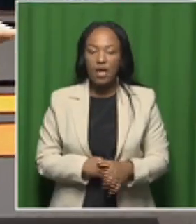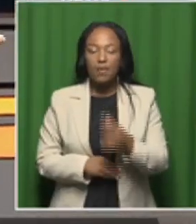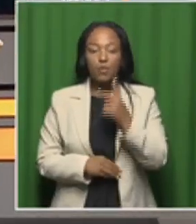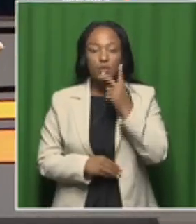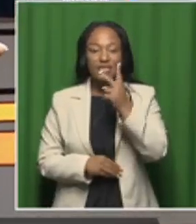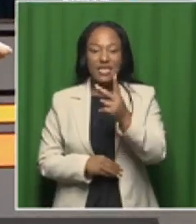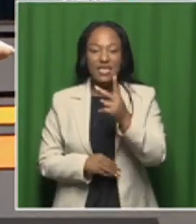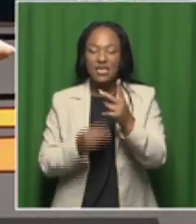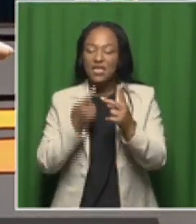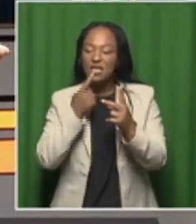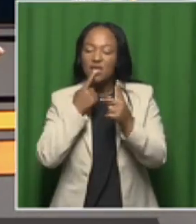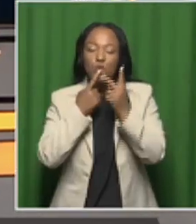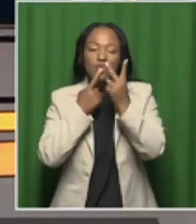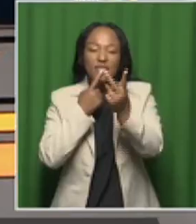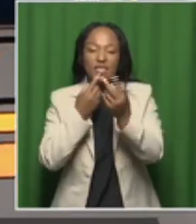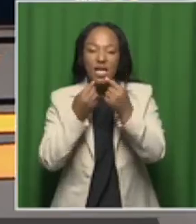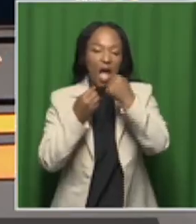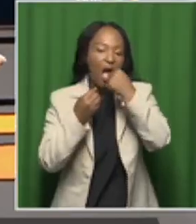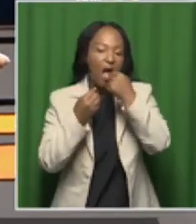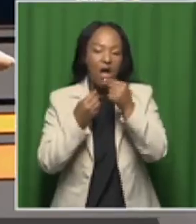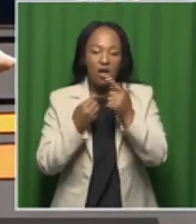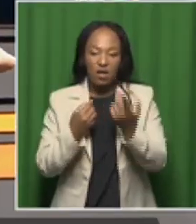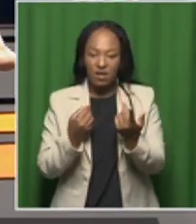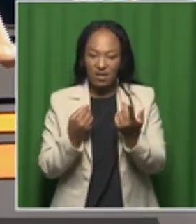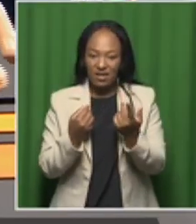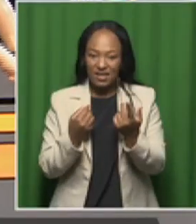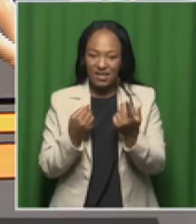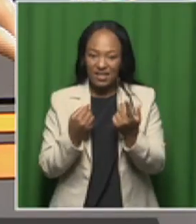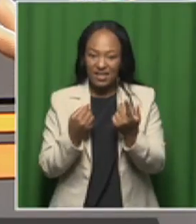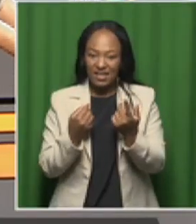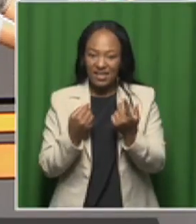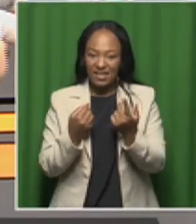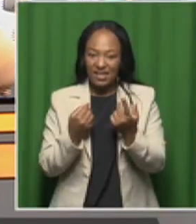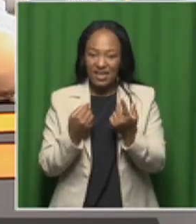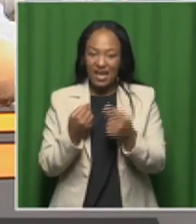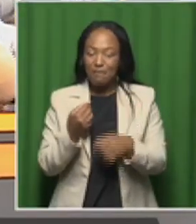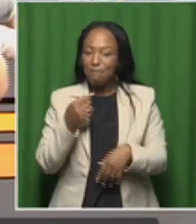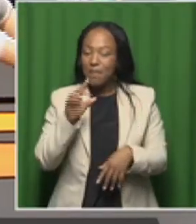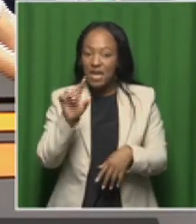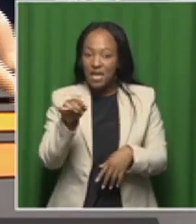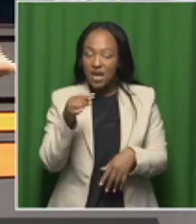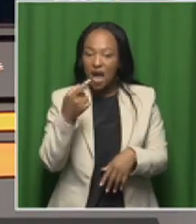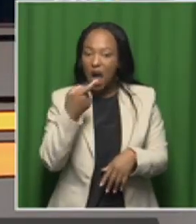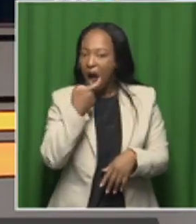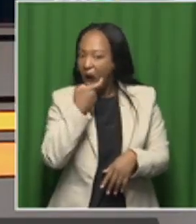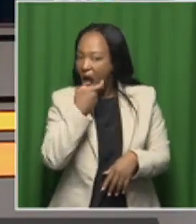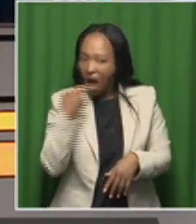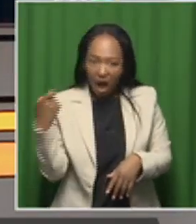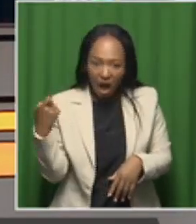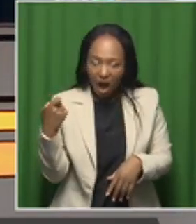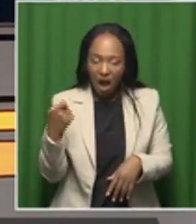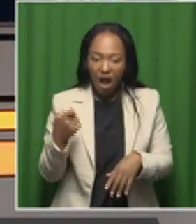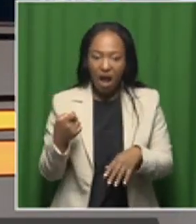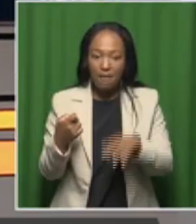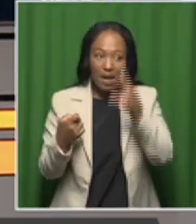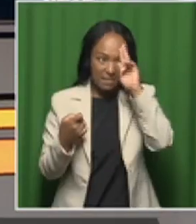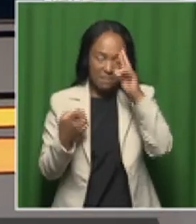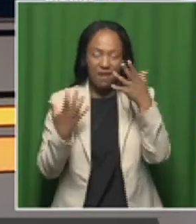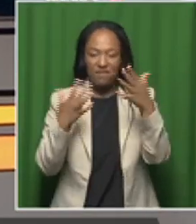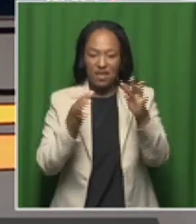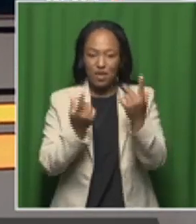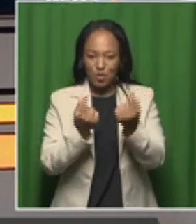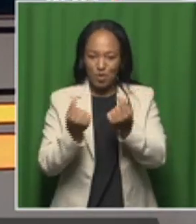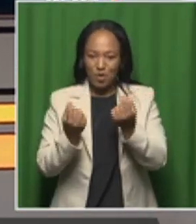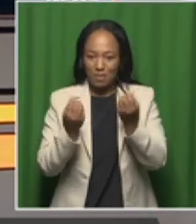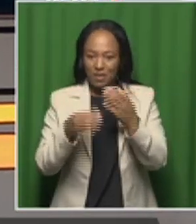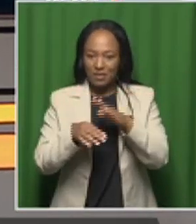object. Yeah. That was my next question. Do you not just take your finger in that mouth and pull it? I remember doing that a few times. I hope that